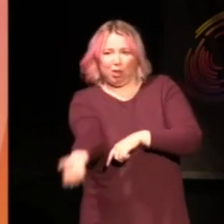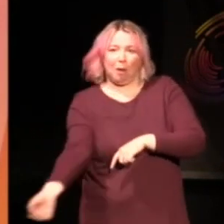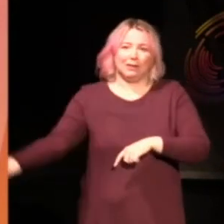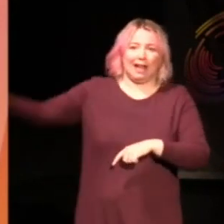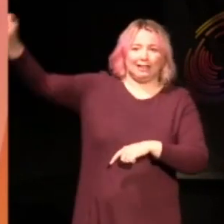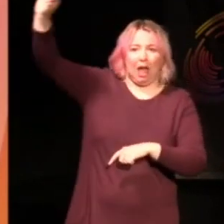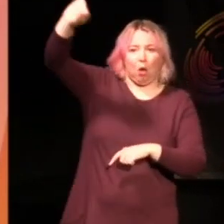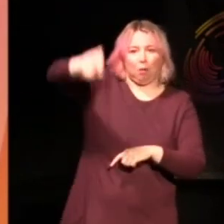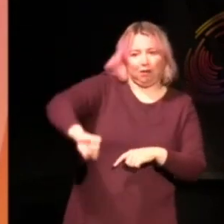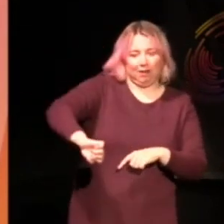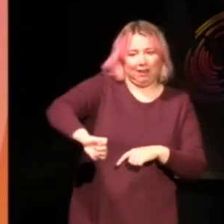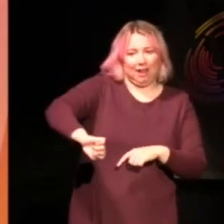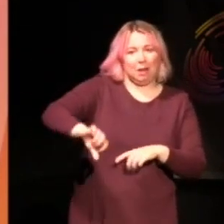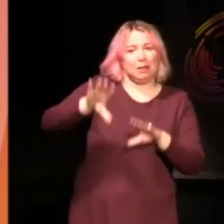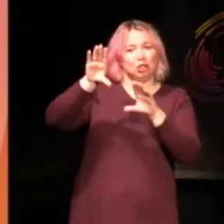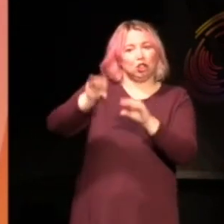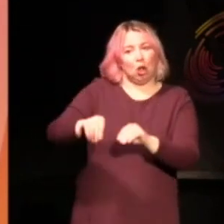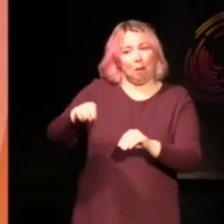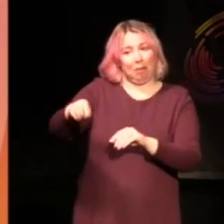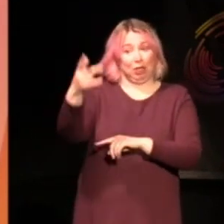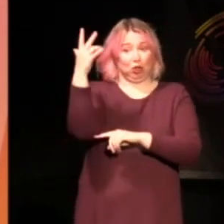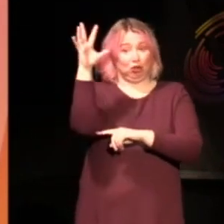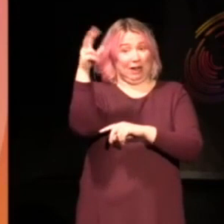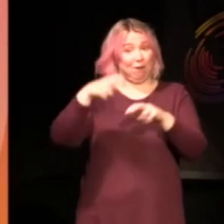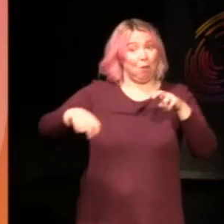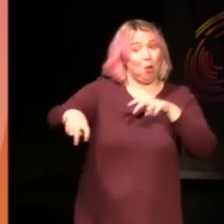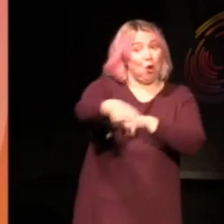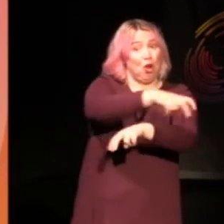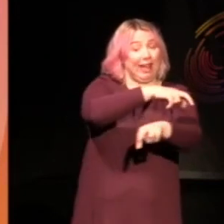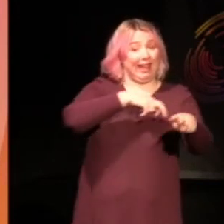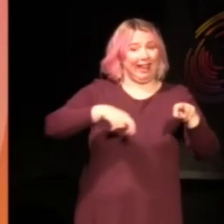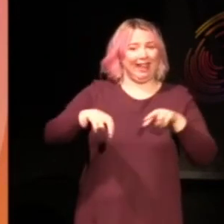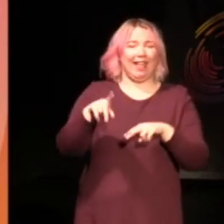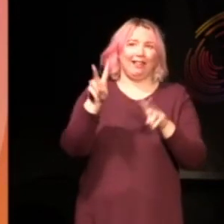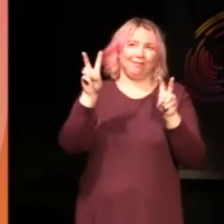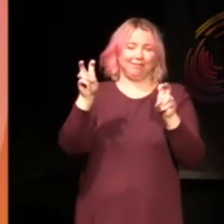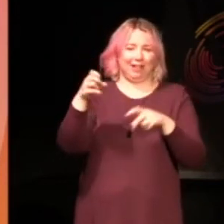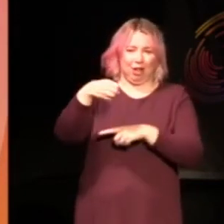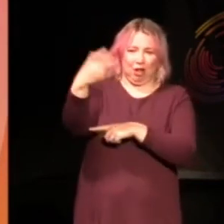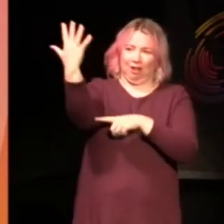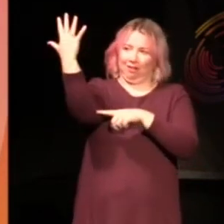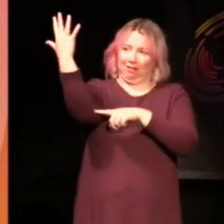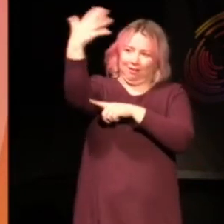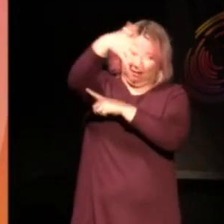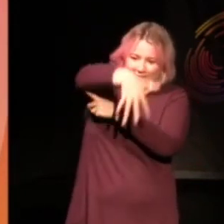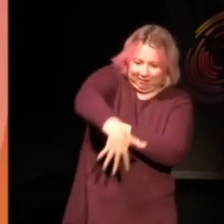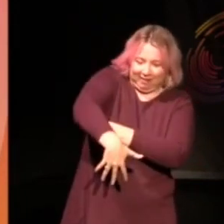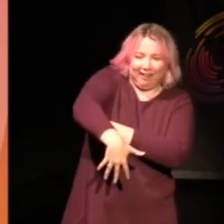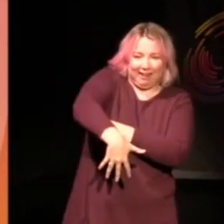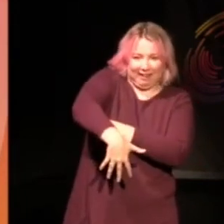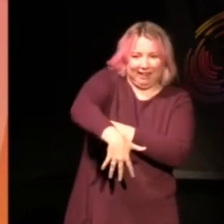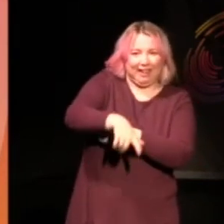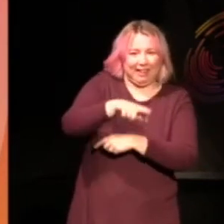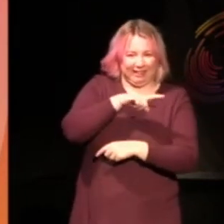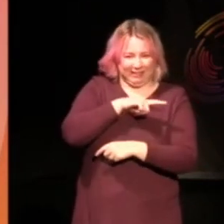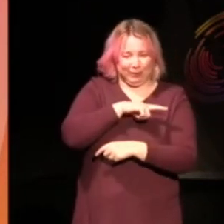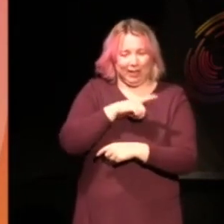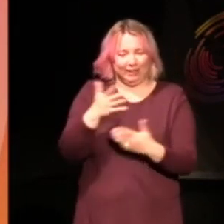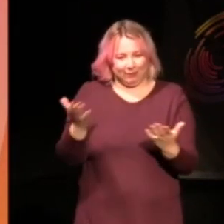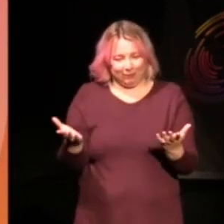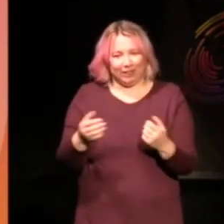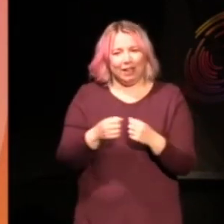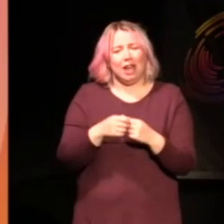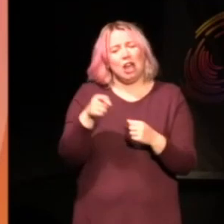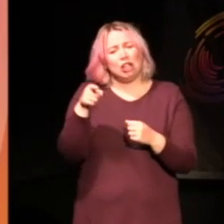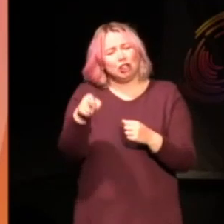so that they wouldn't walk around anymore. And that's why they have these roots up in the air. But that imagery of having